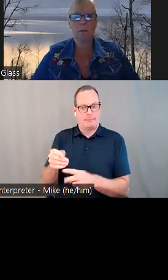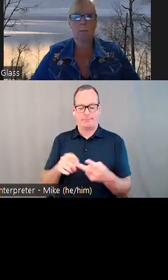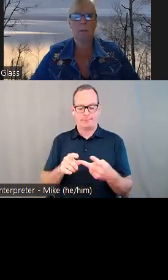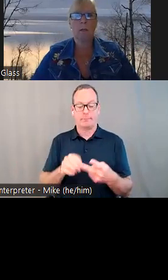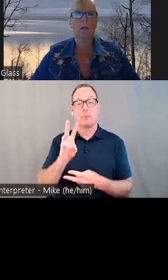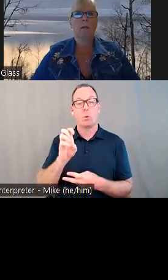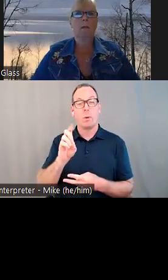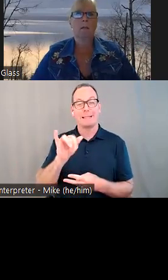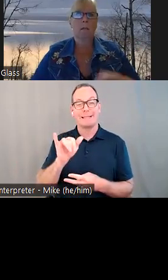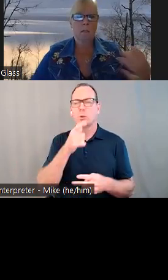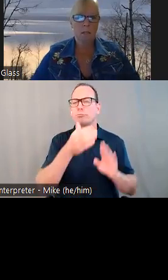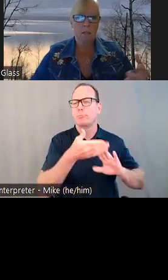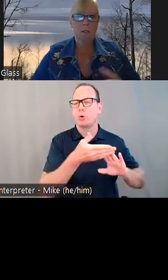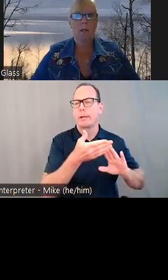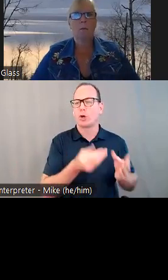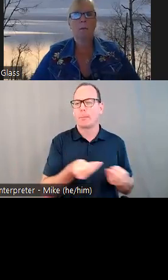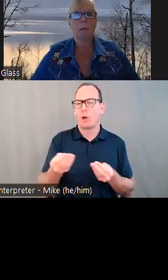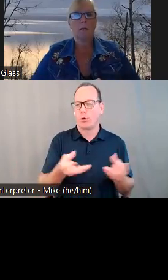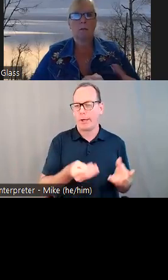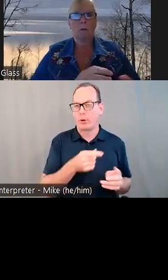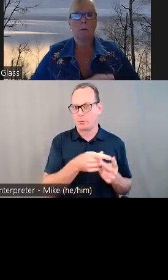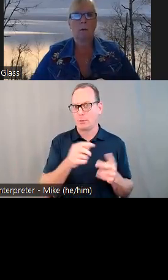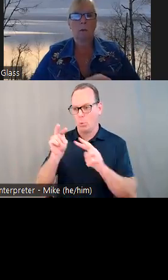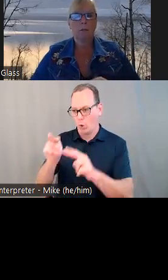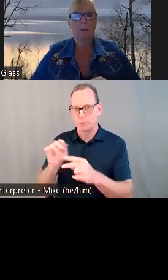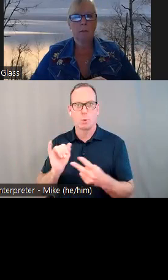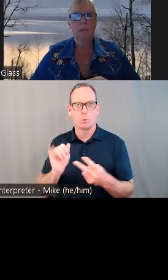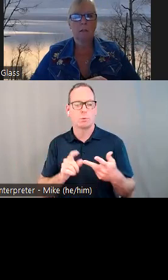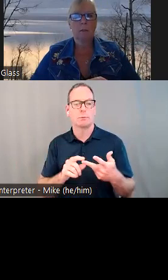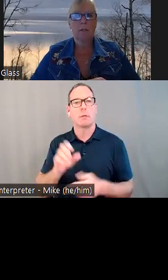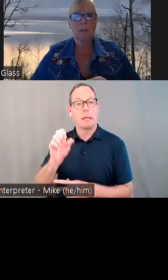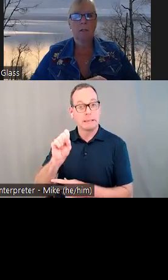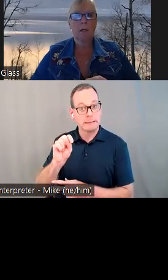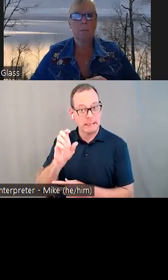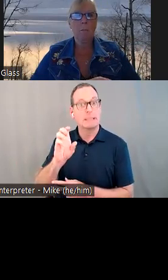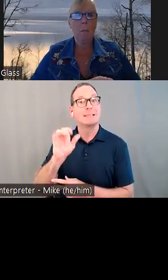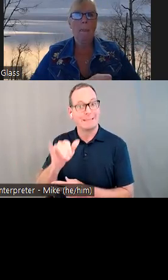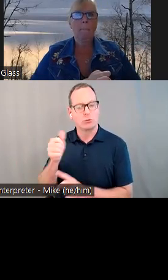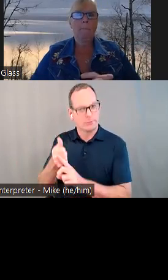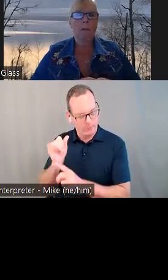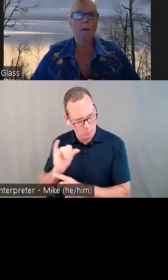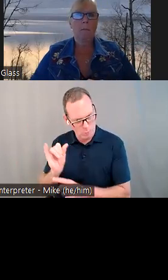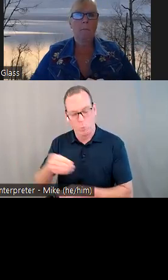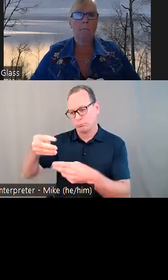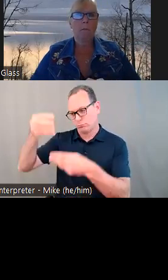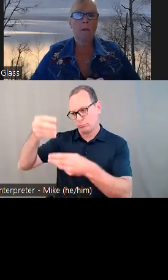chat open. Stacy has the chat open. So I will try to address the questions as they come up.